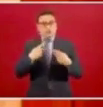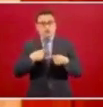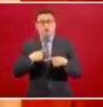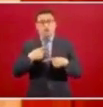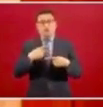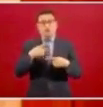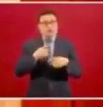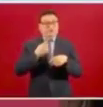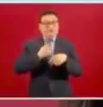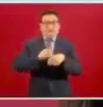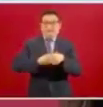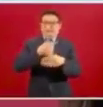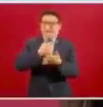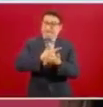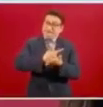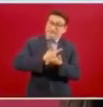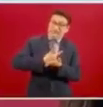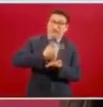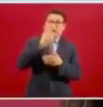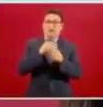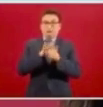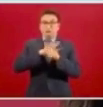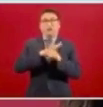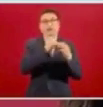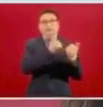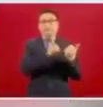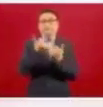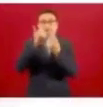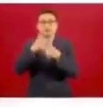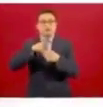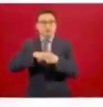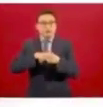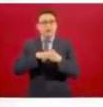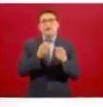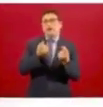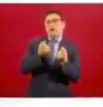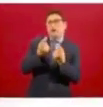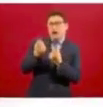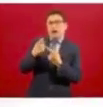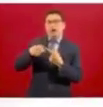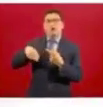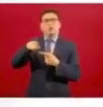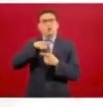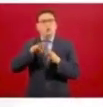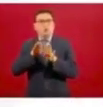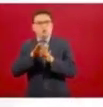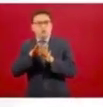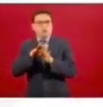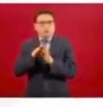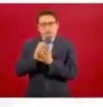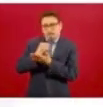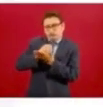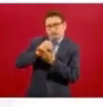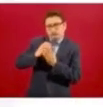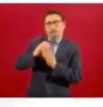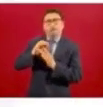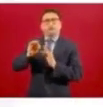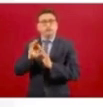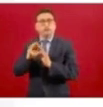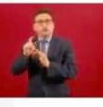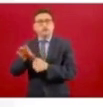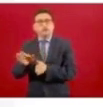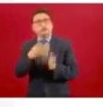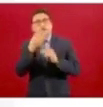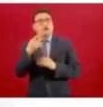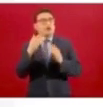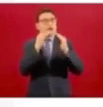meaning people who the inpatients refers to people who showed symptoms severe